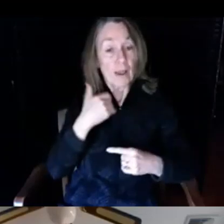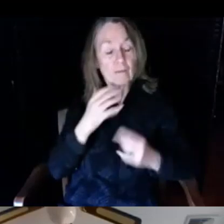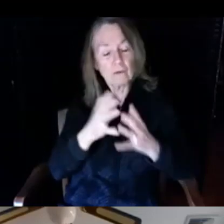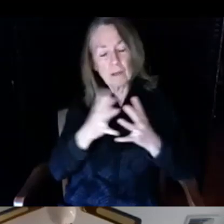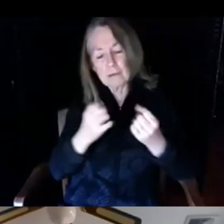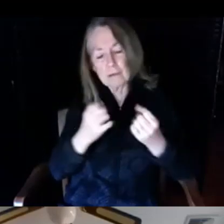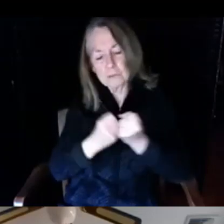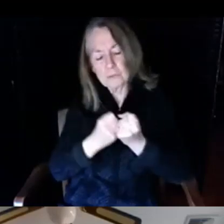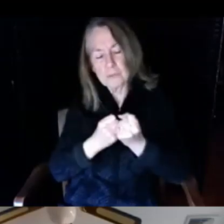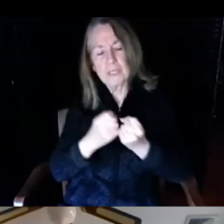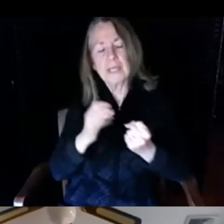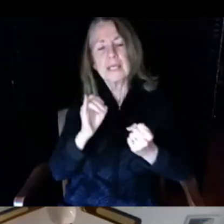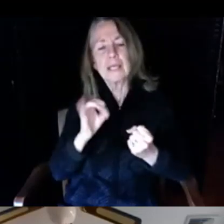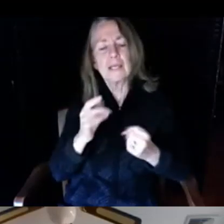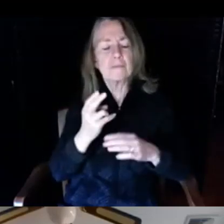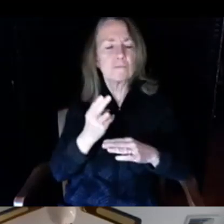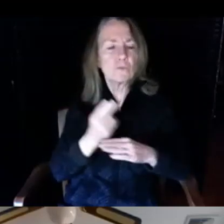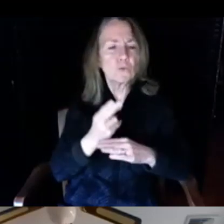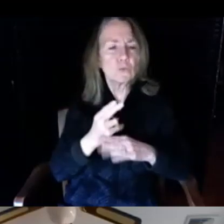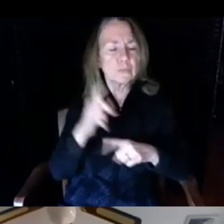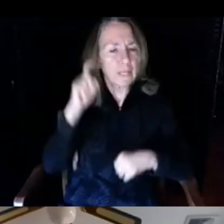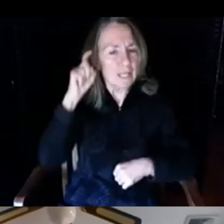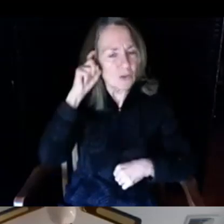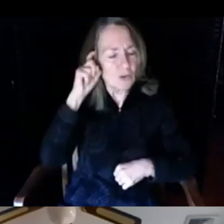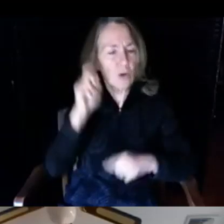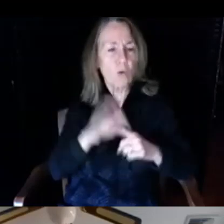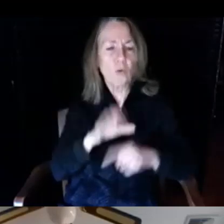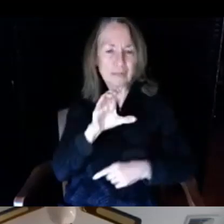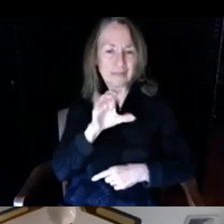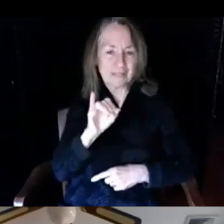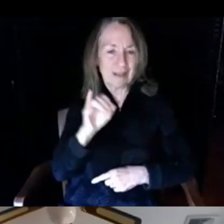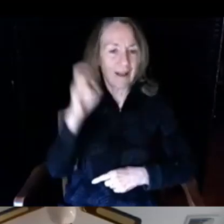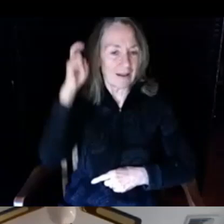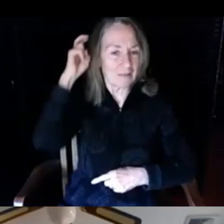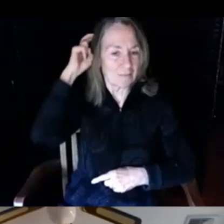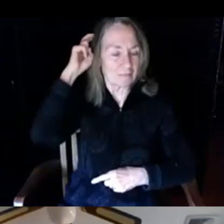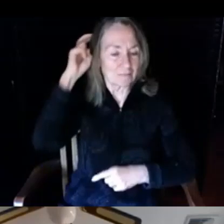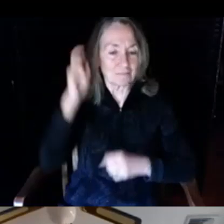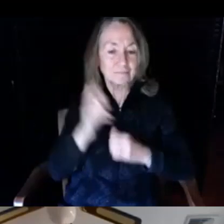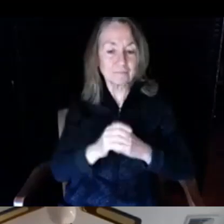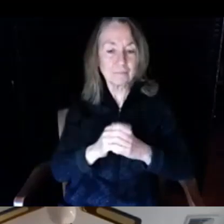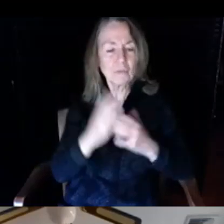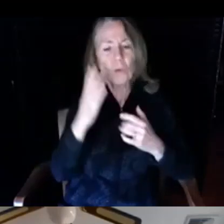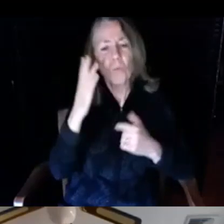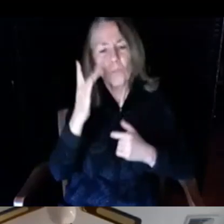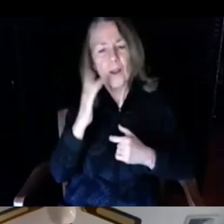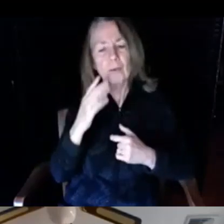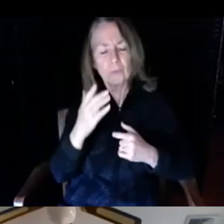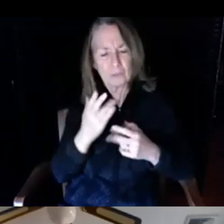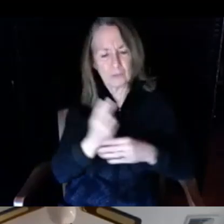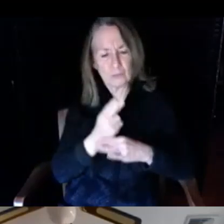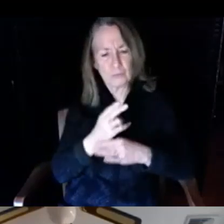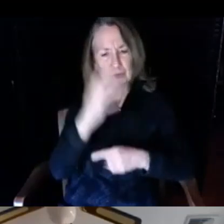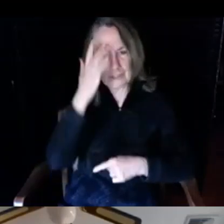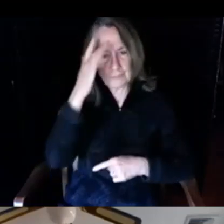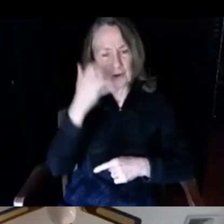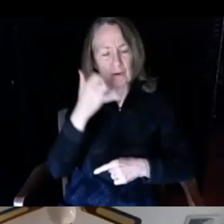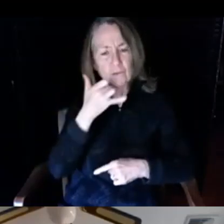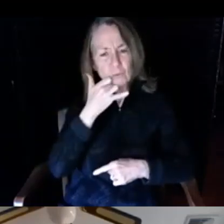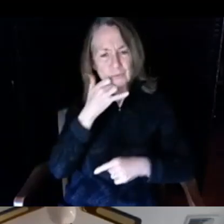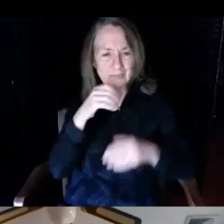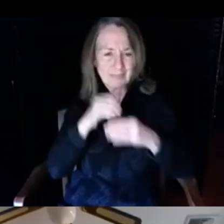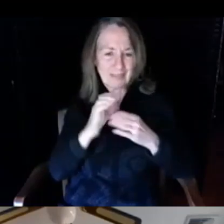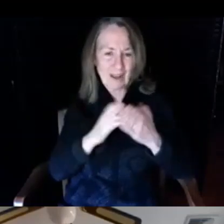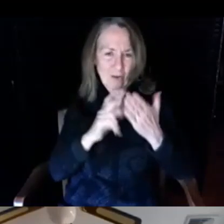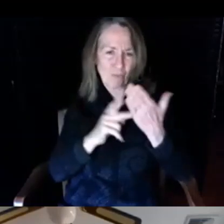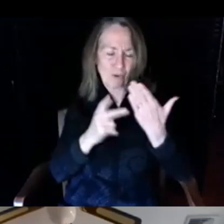cochlear implants. So there's lots of good reasons on why we have smartphones in our program and why we think they're really important for the